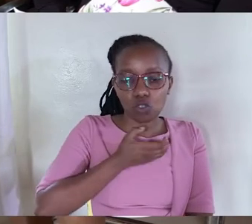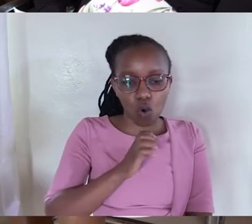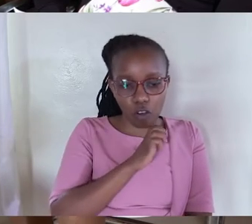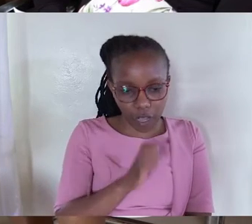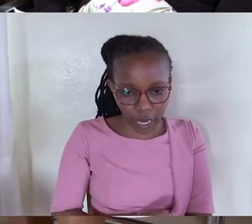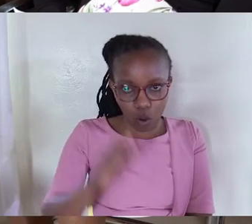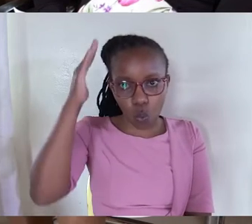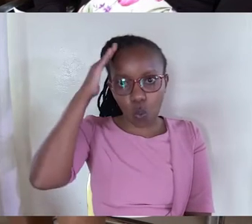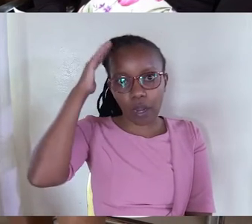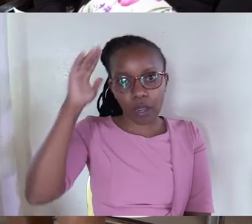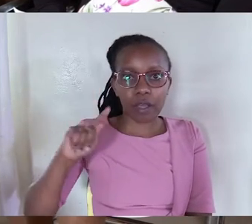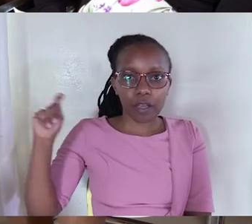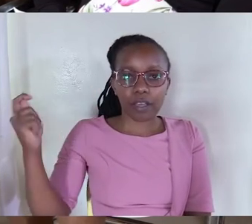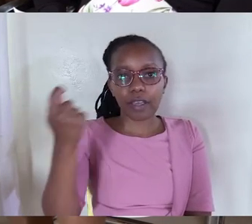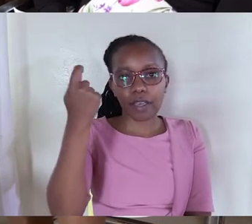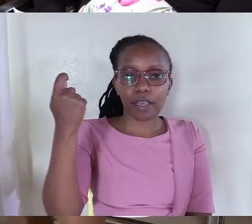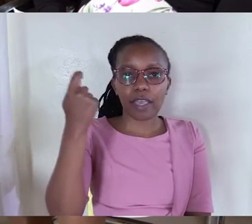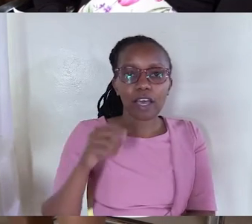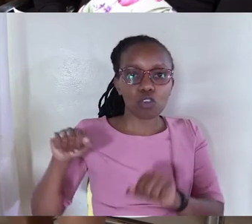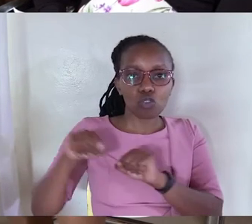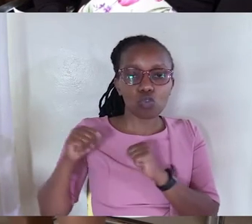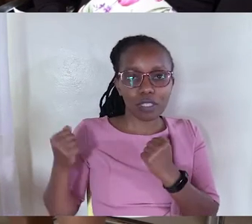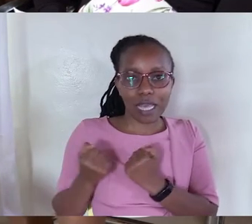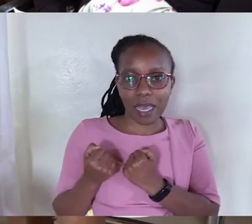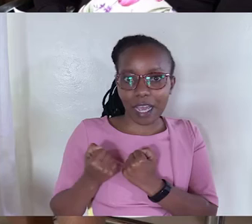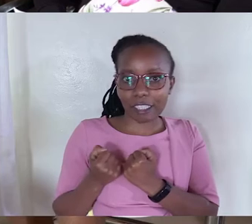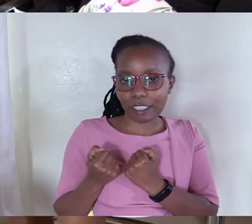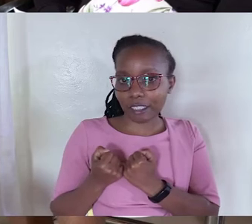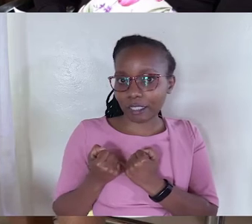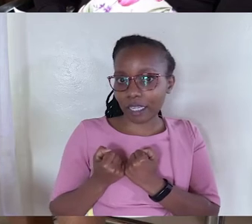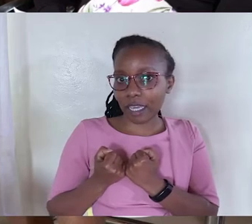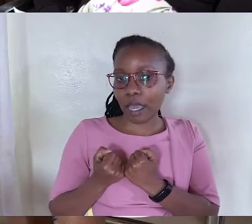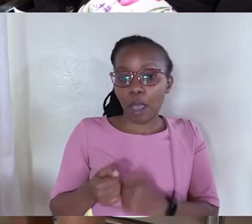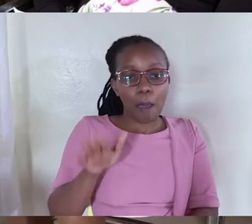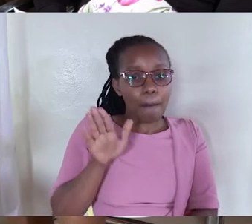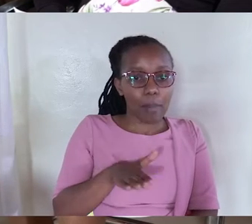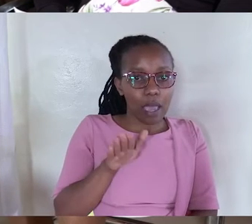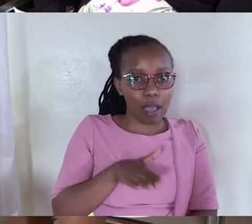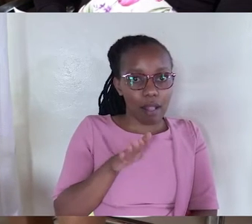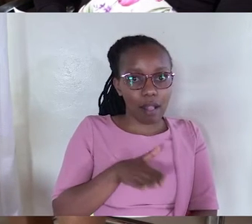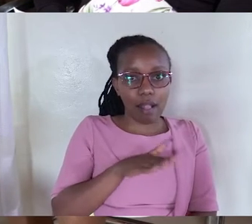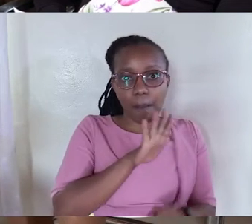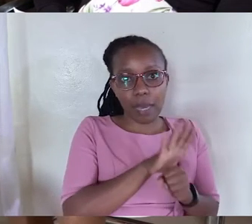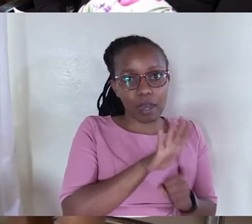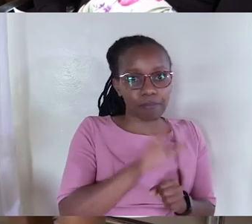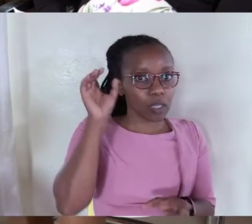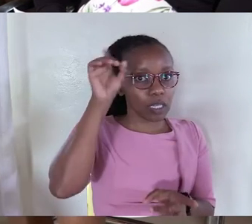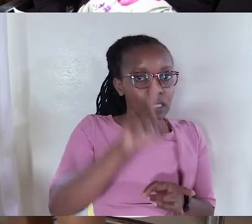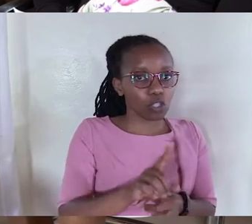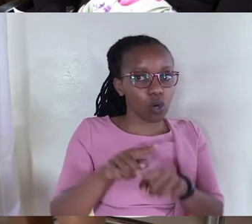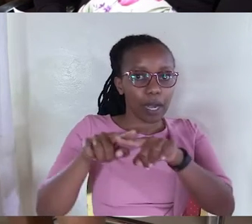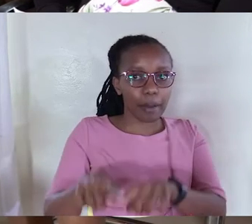We note that Kenya is a patriarchal society. First of all, we find that most women rely on decisions made by